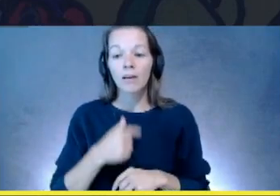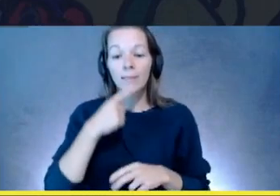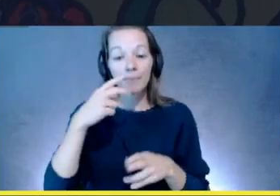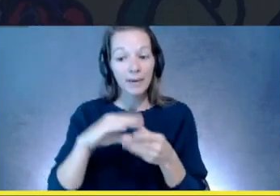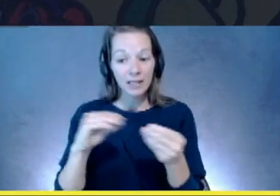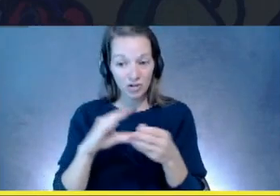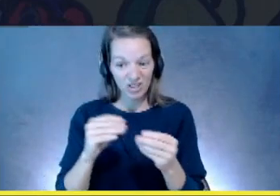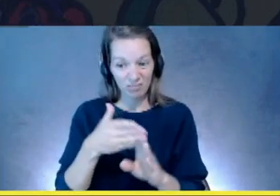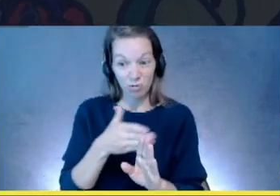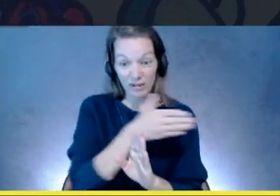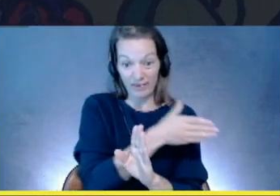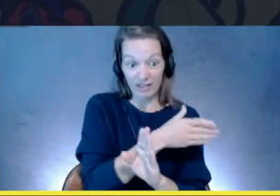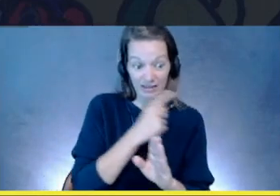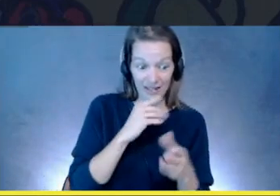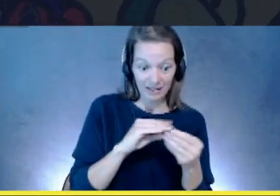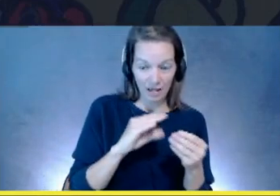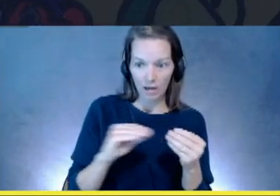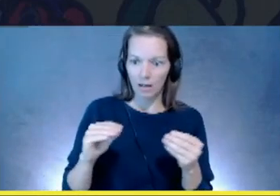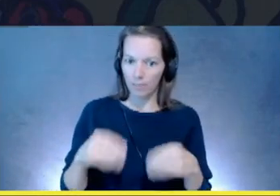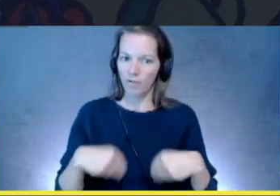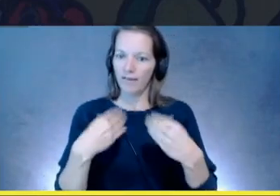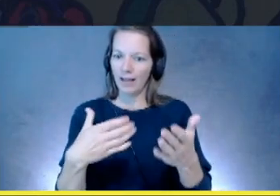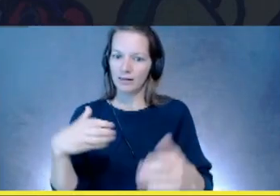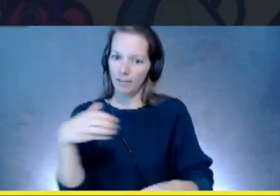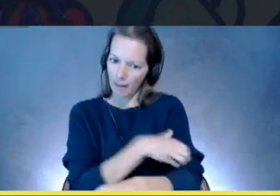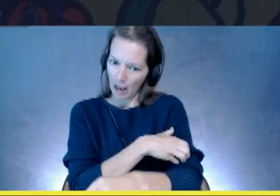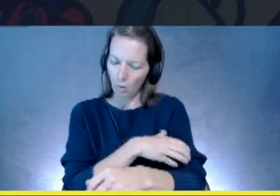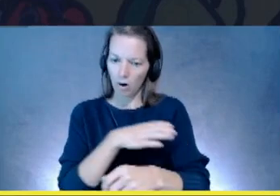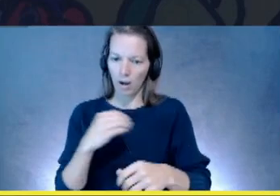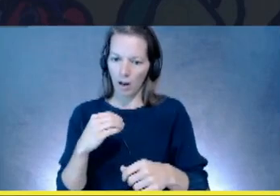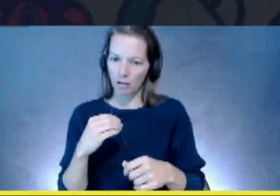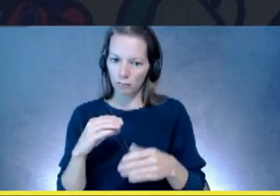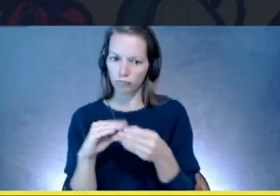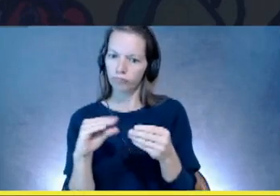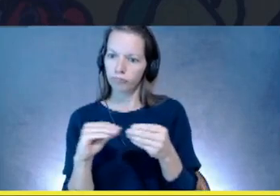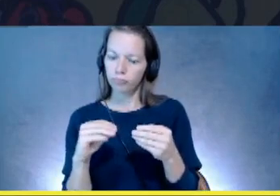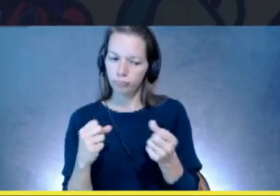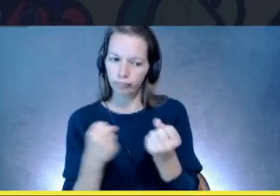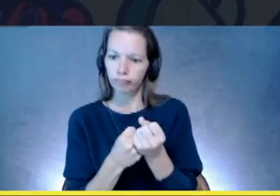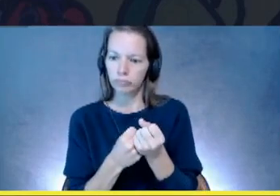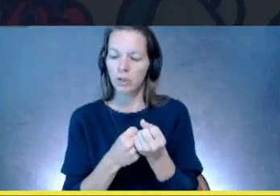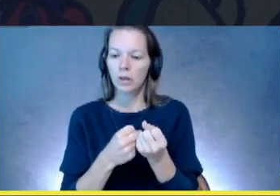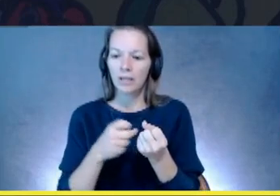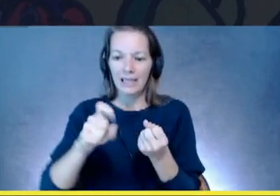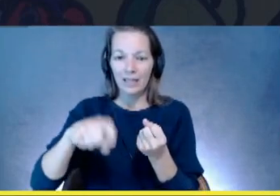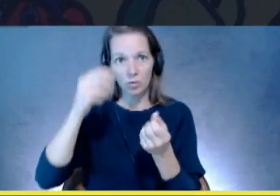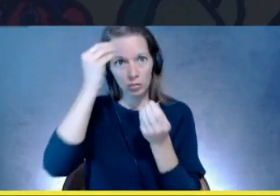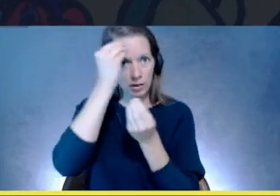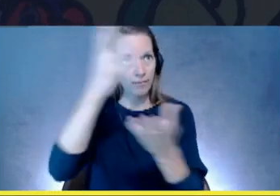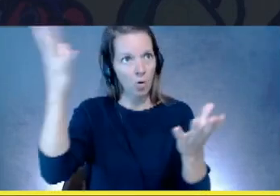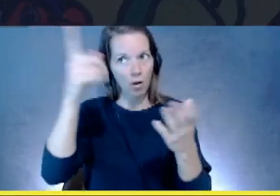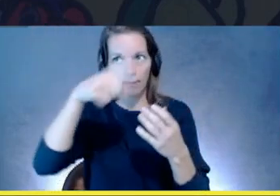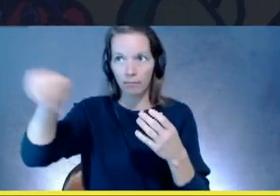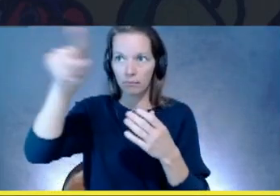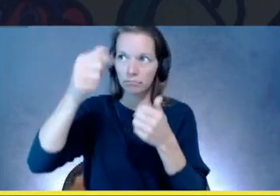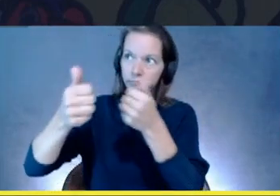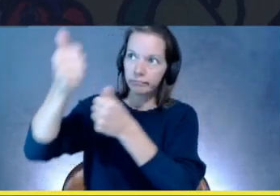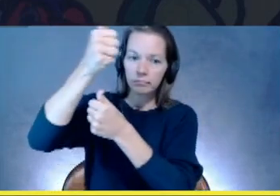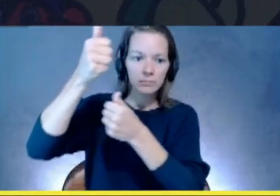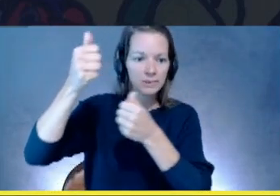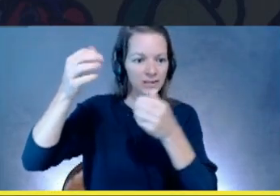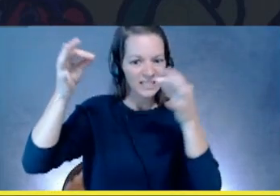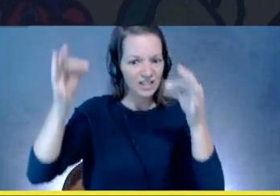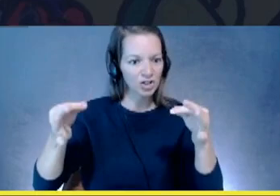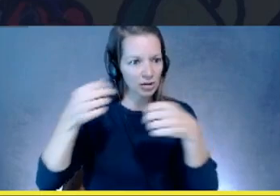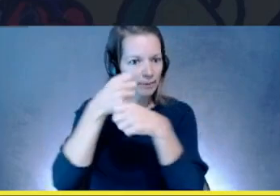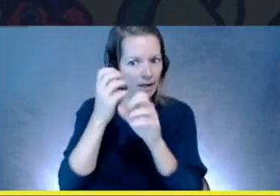think it provides the ammunition needed to inform decision makers to shift policy. And I